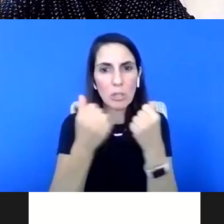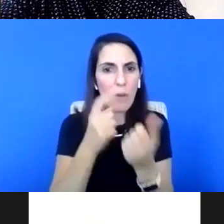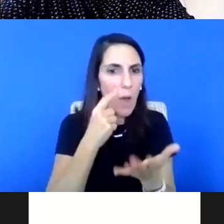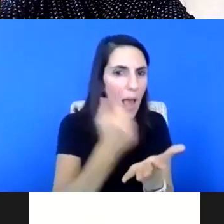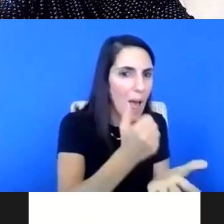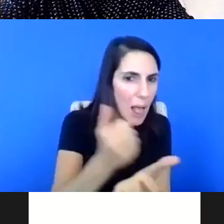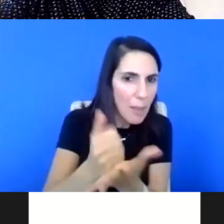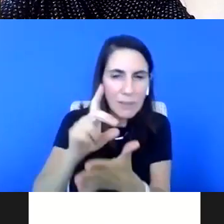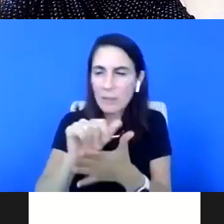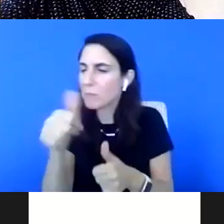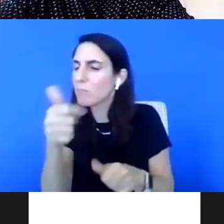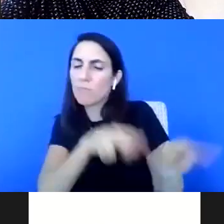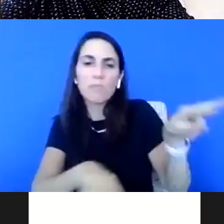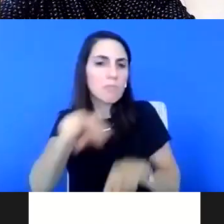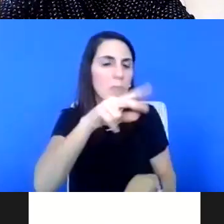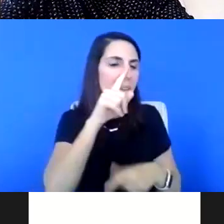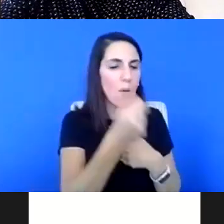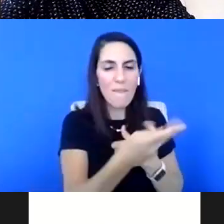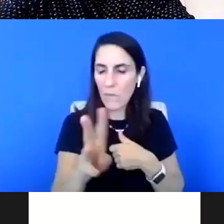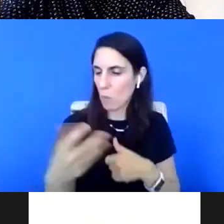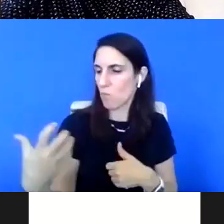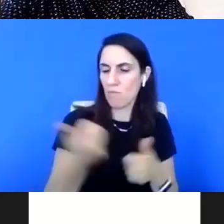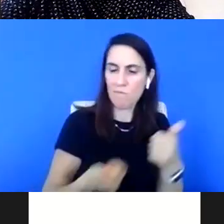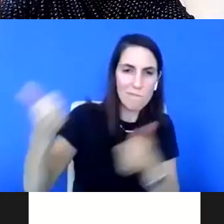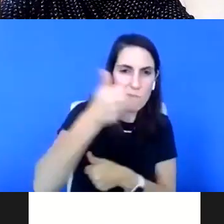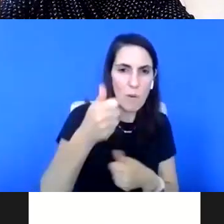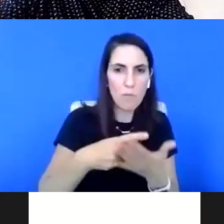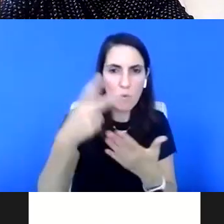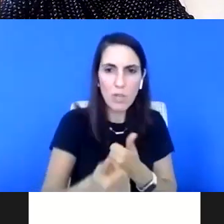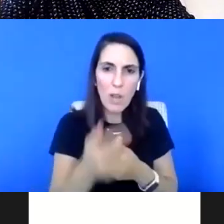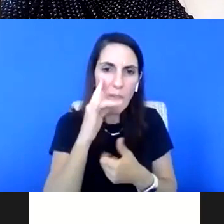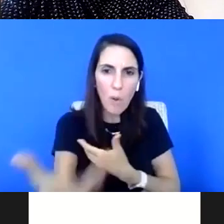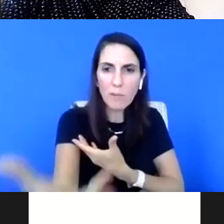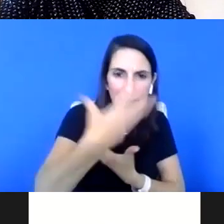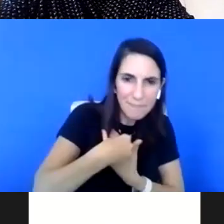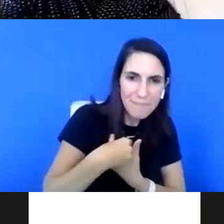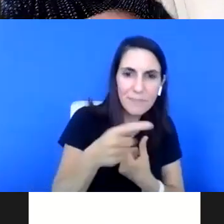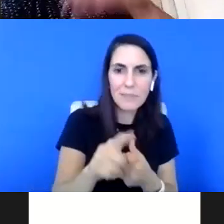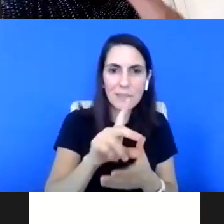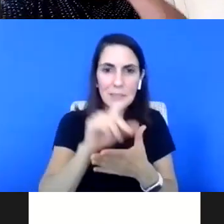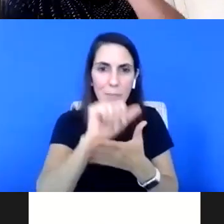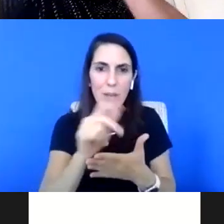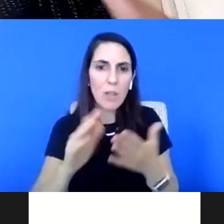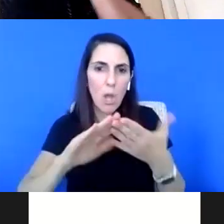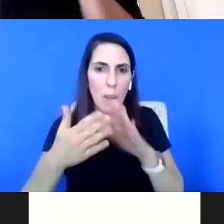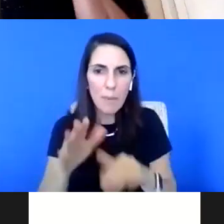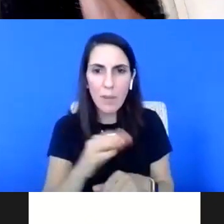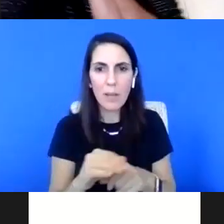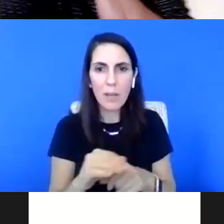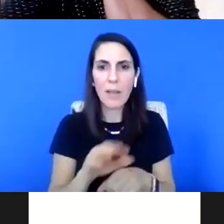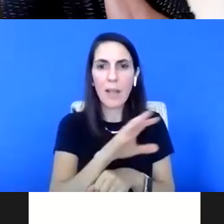he oversees a number of projects that engage the disability community in public health